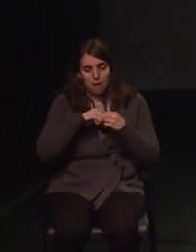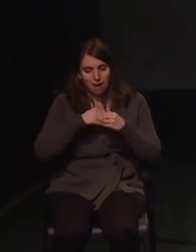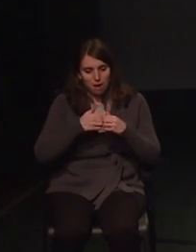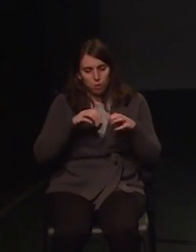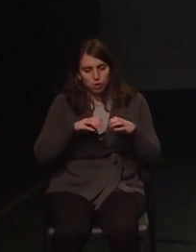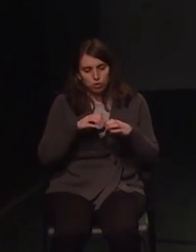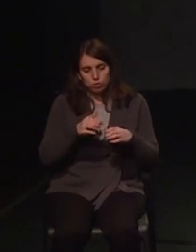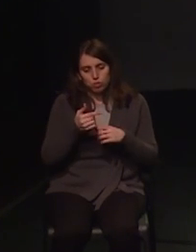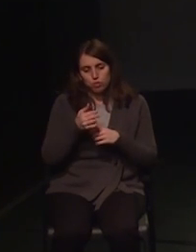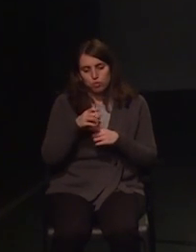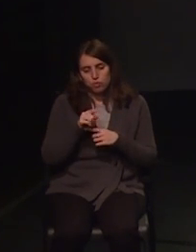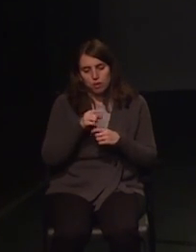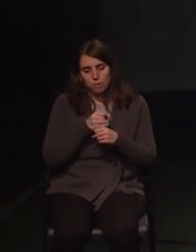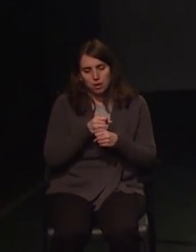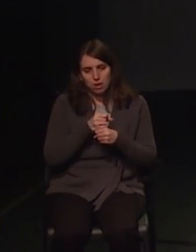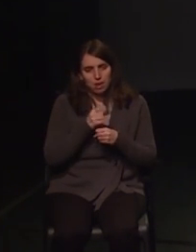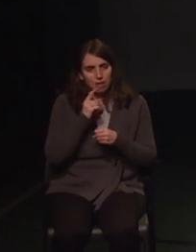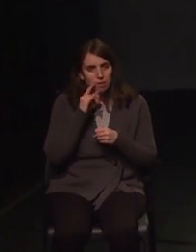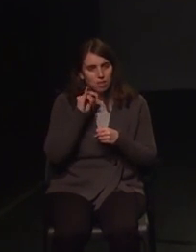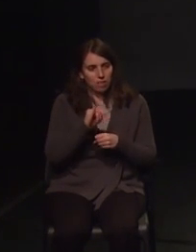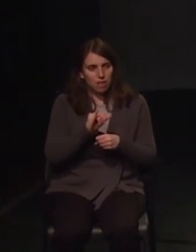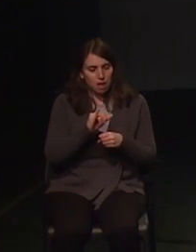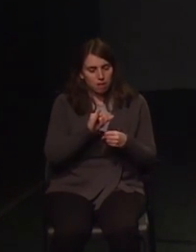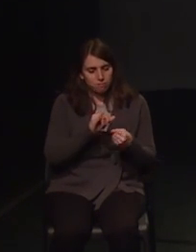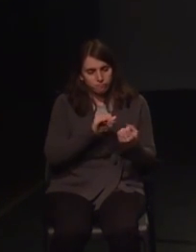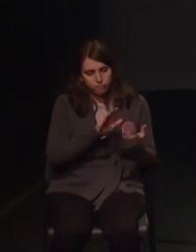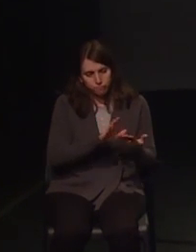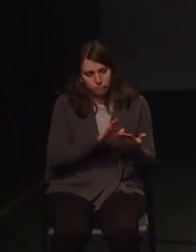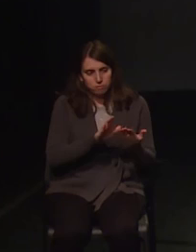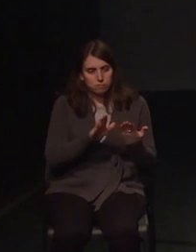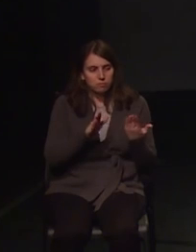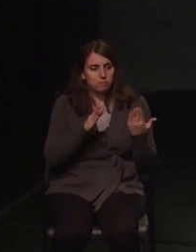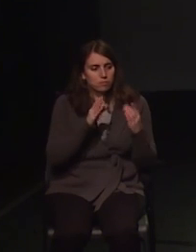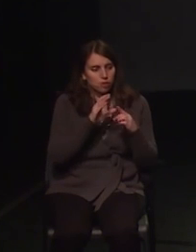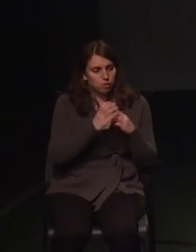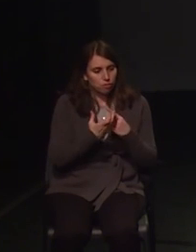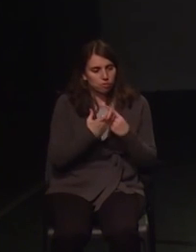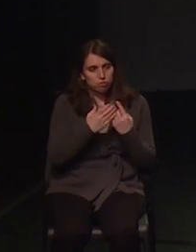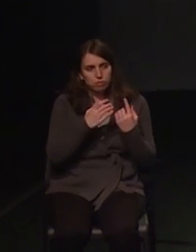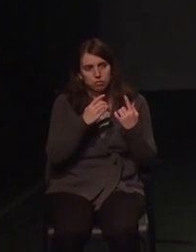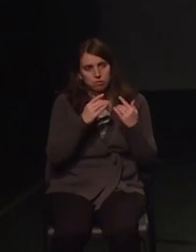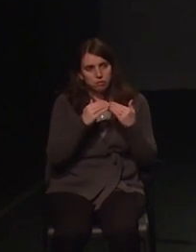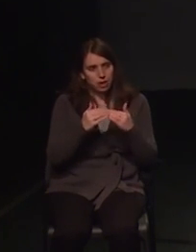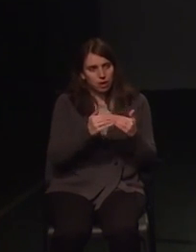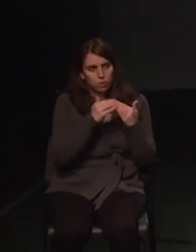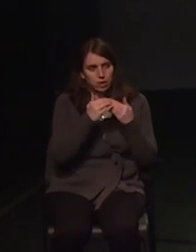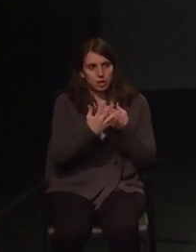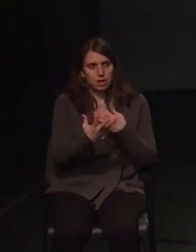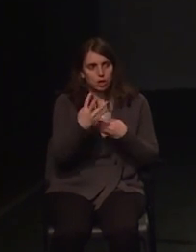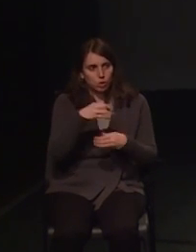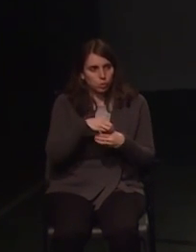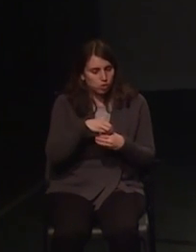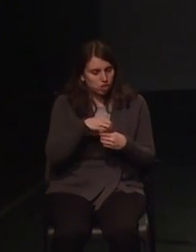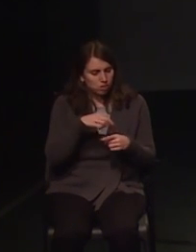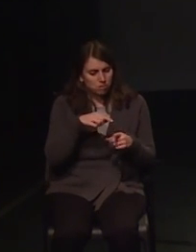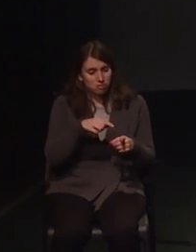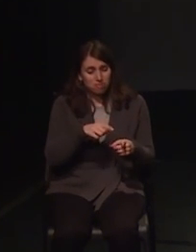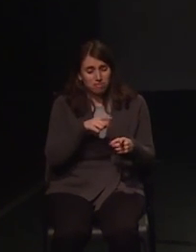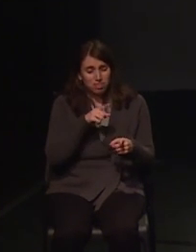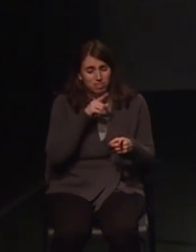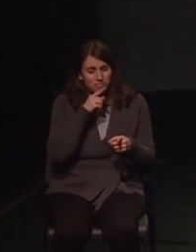think addresses cultural equity, diversity, and inclusion in a way that's almost relentless,